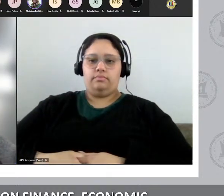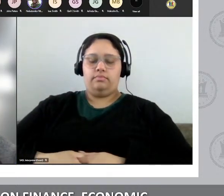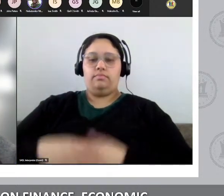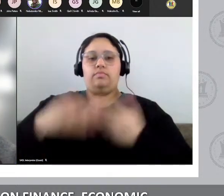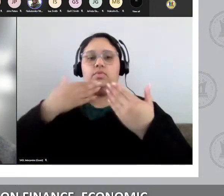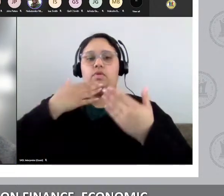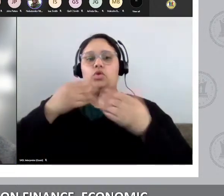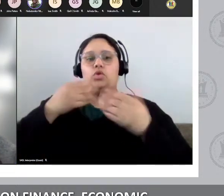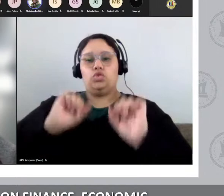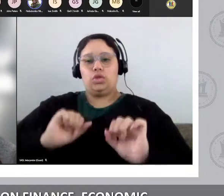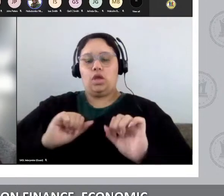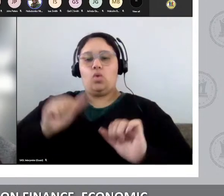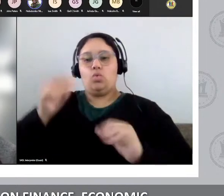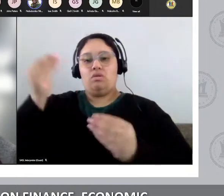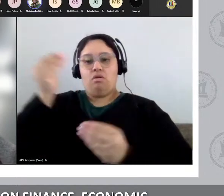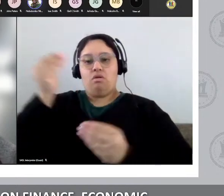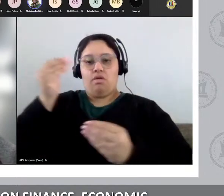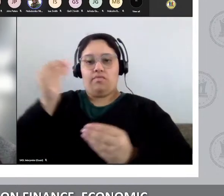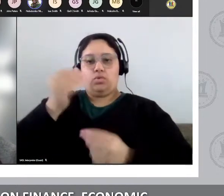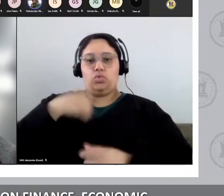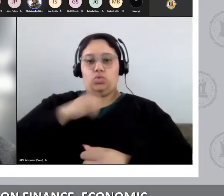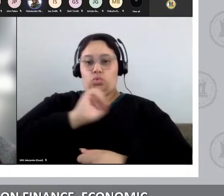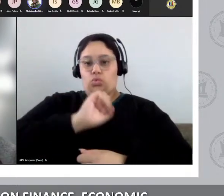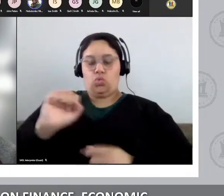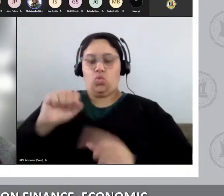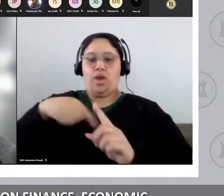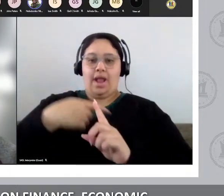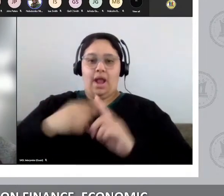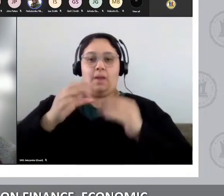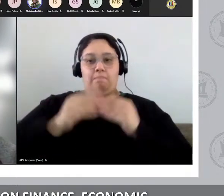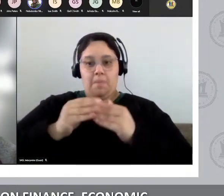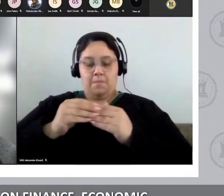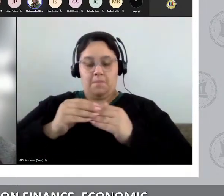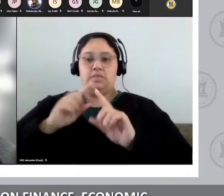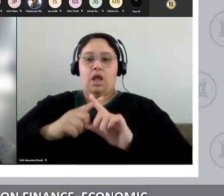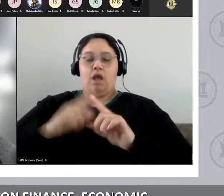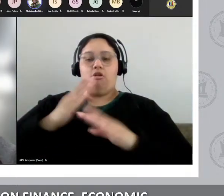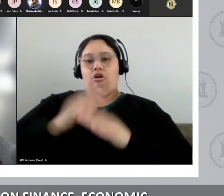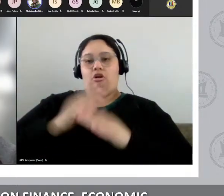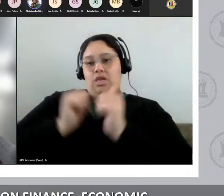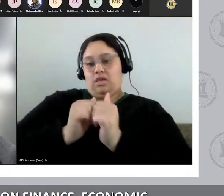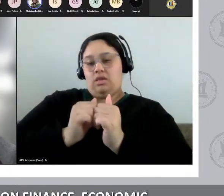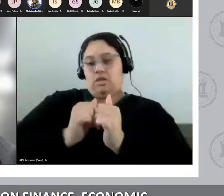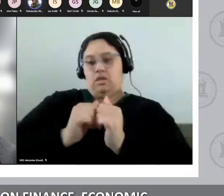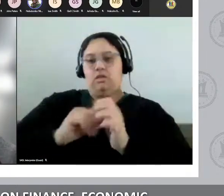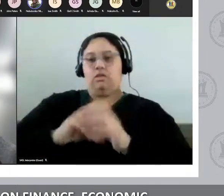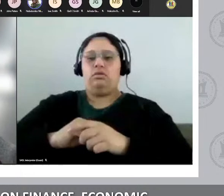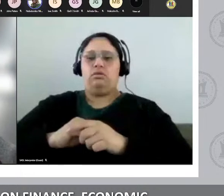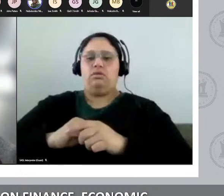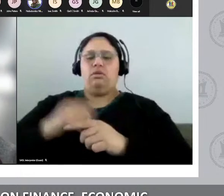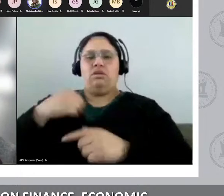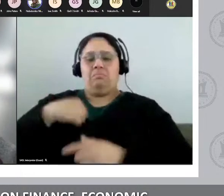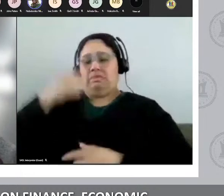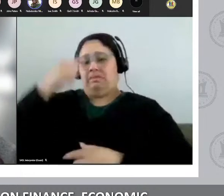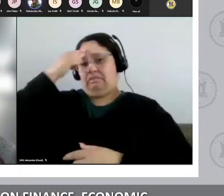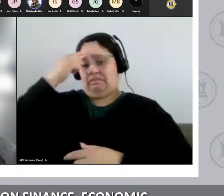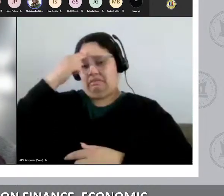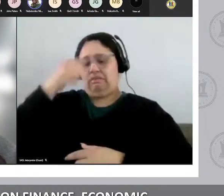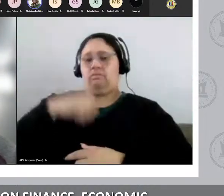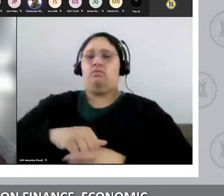Thank you, Chair, and good afternoon to you and the members and the colleagues. I think I